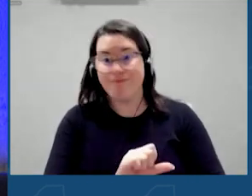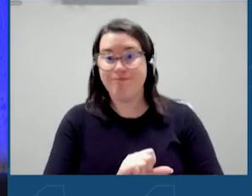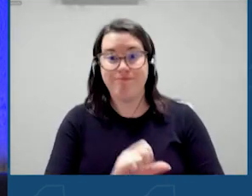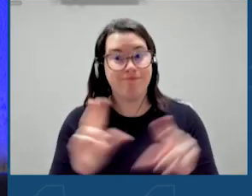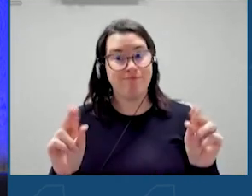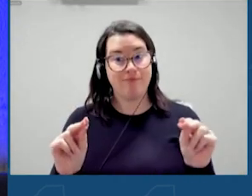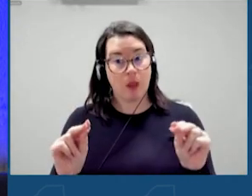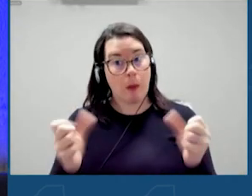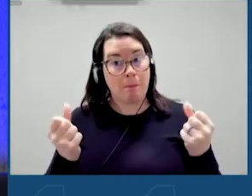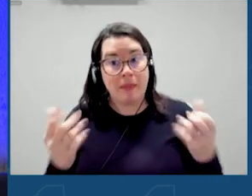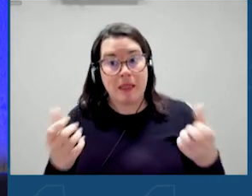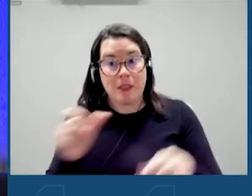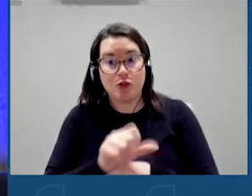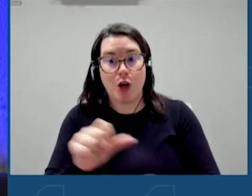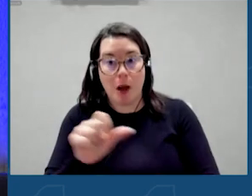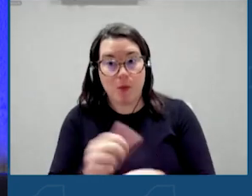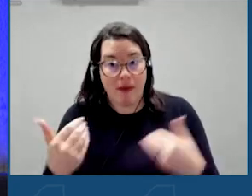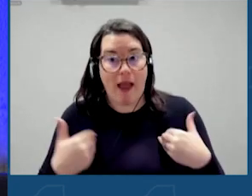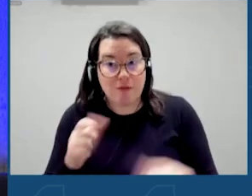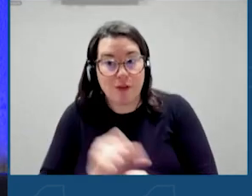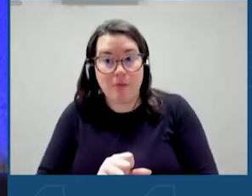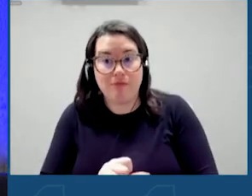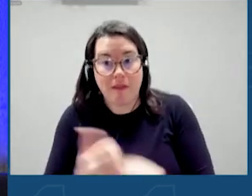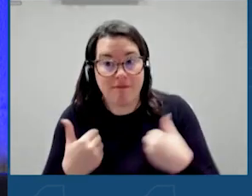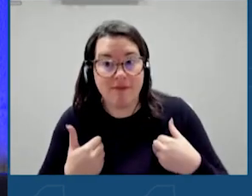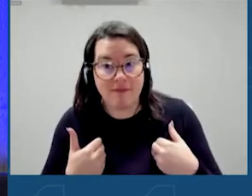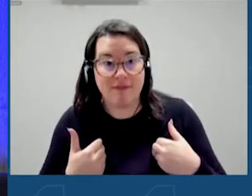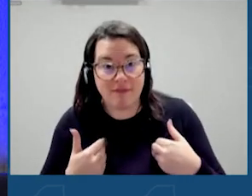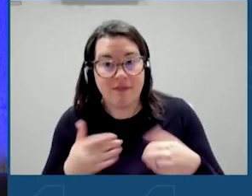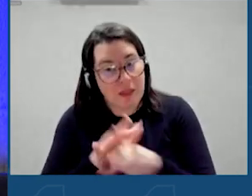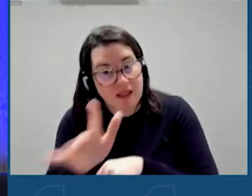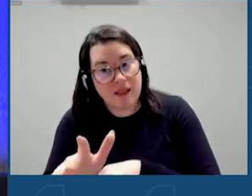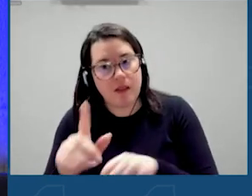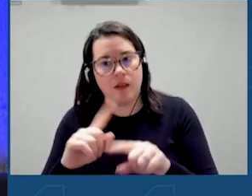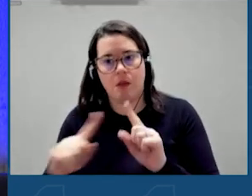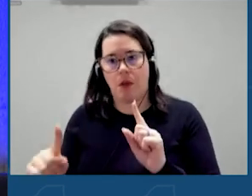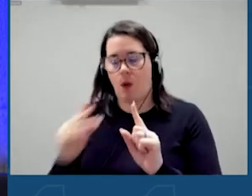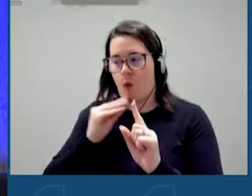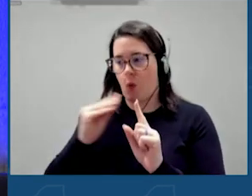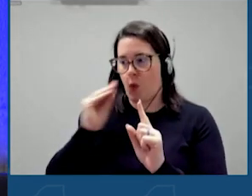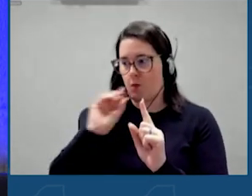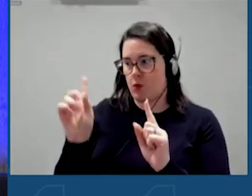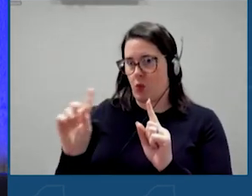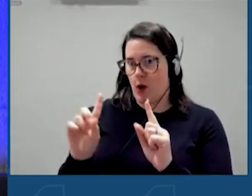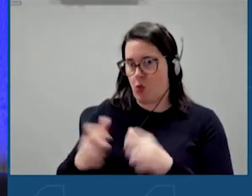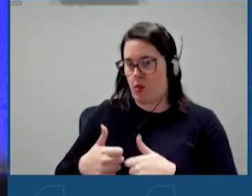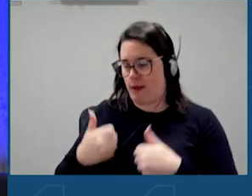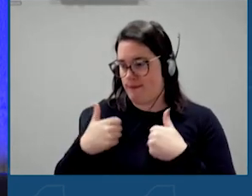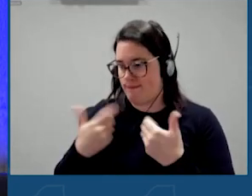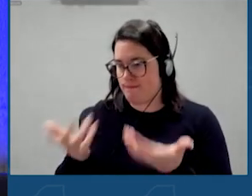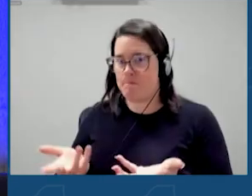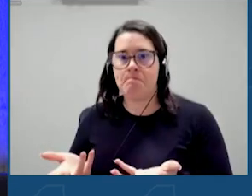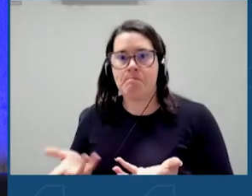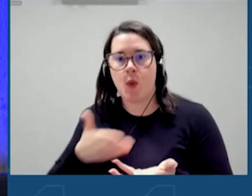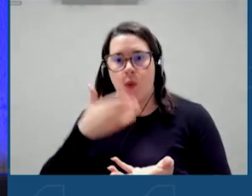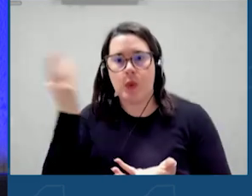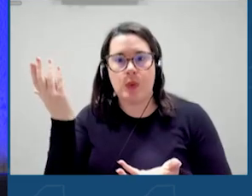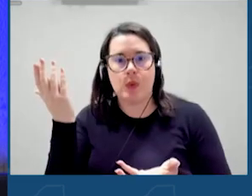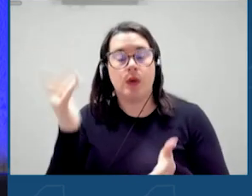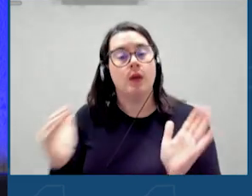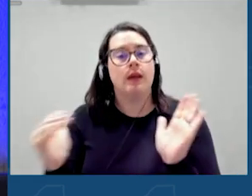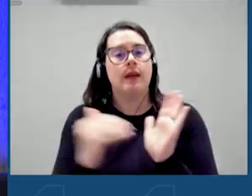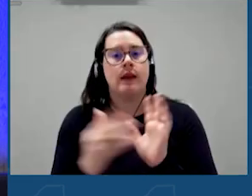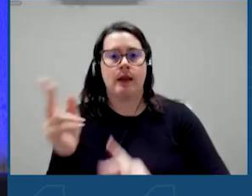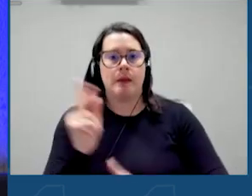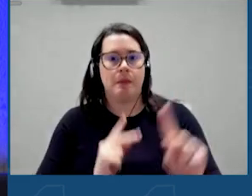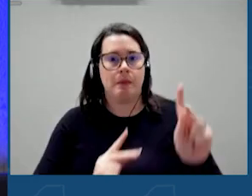opposite. The jobs are here, but the housing is not. And so once again, people are having to leave their